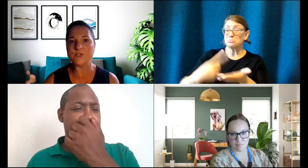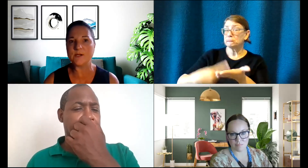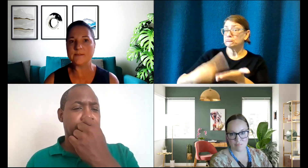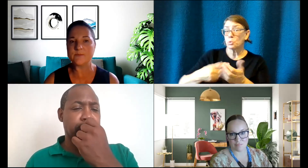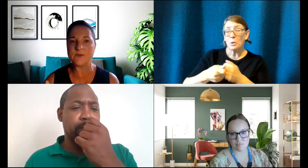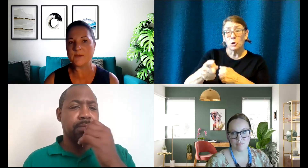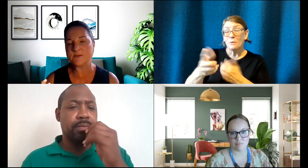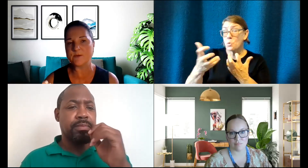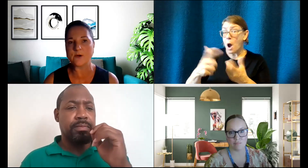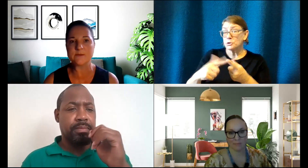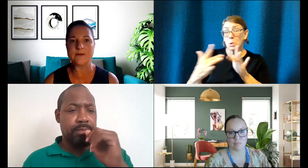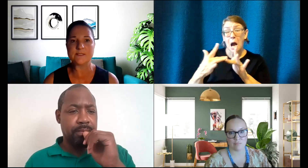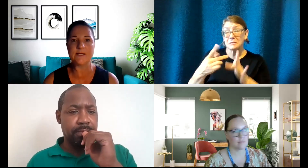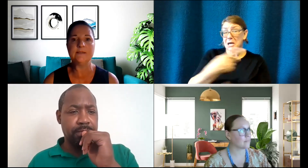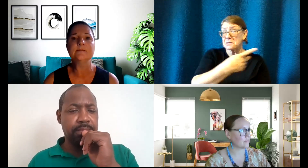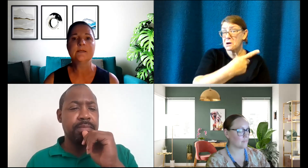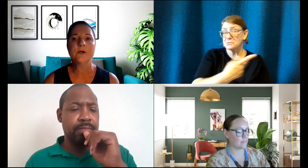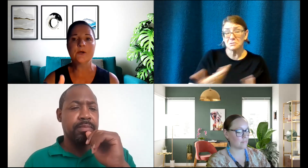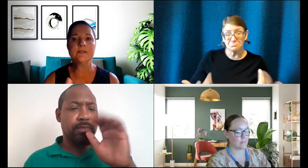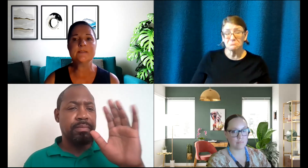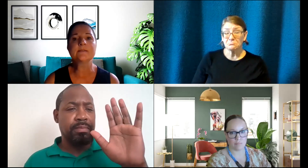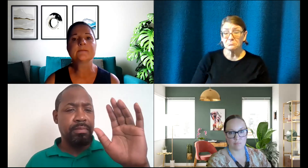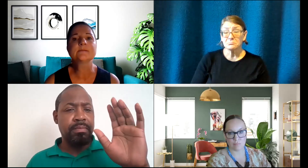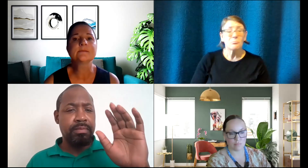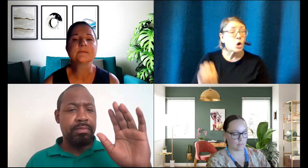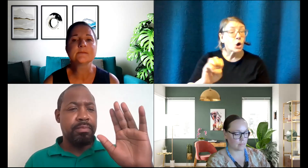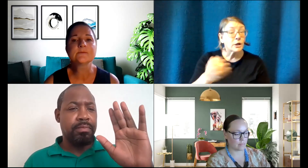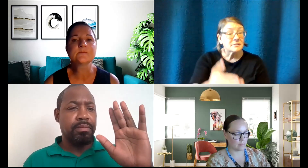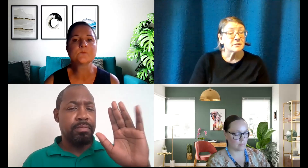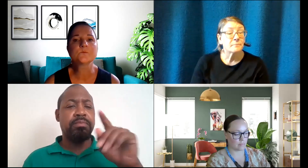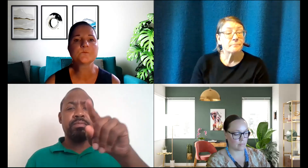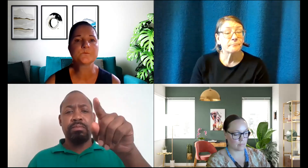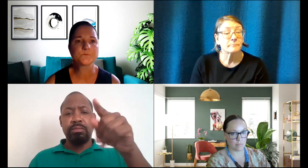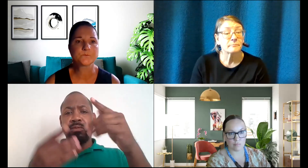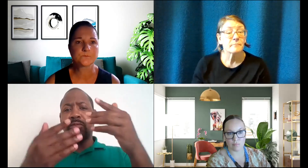more information on some of the things that we talked about today. Ernest?